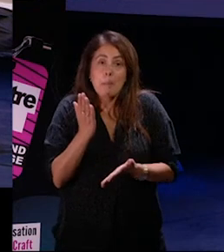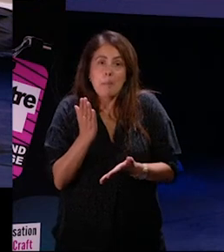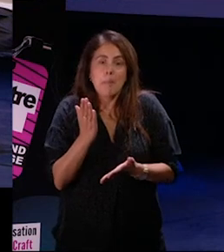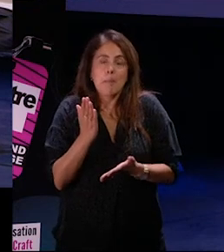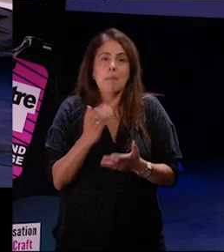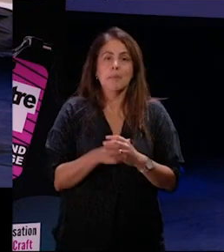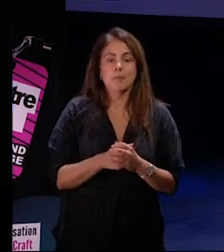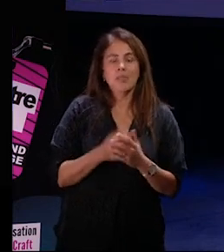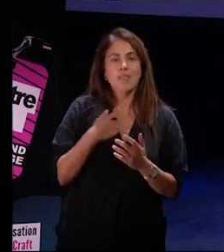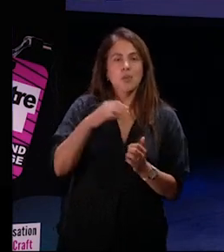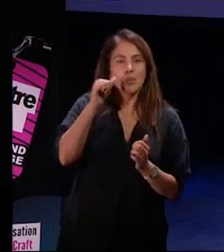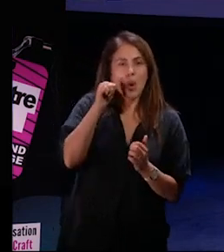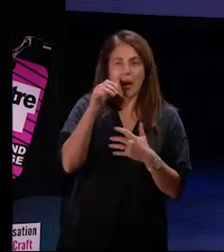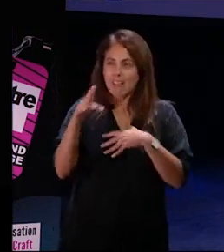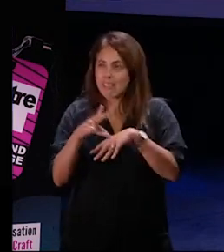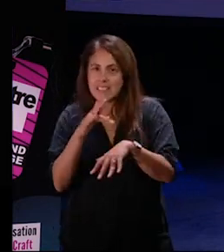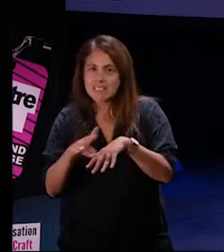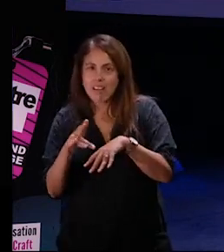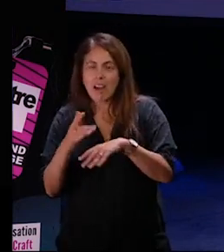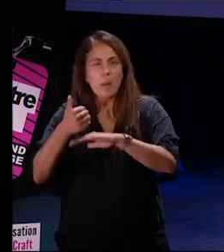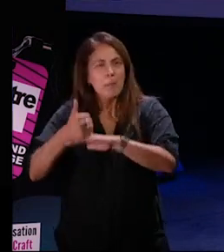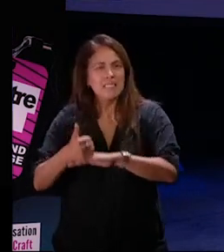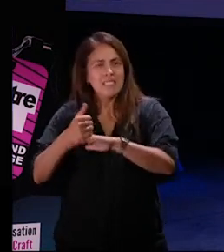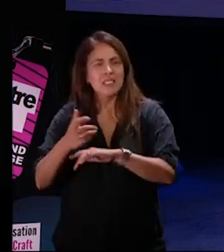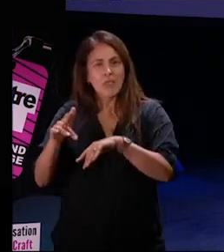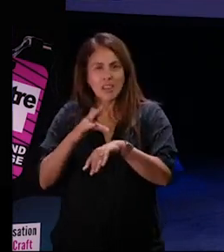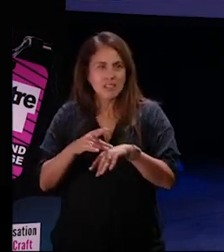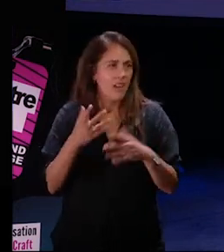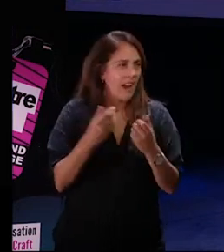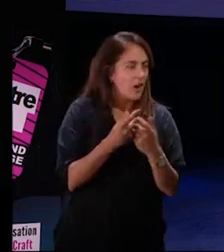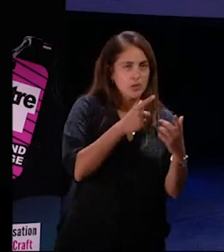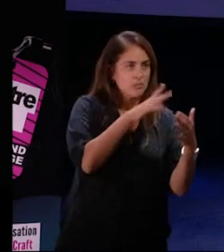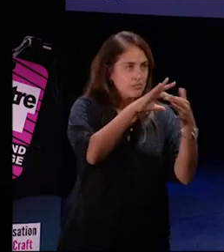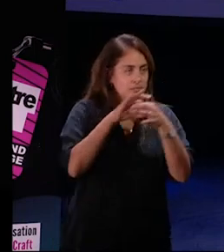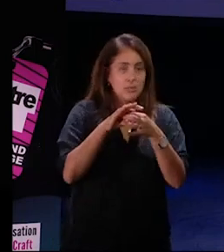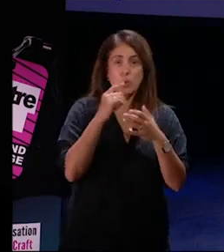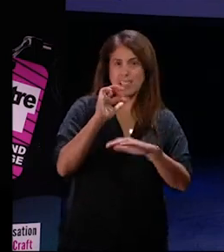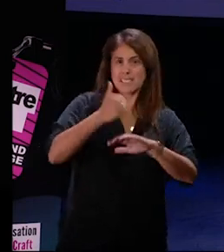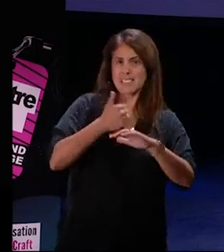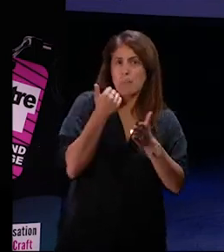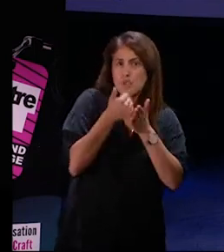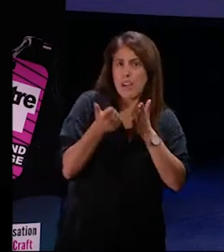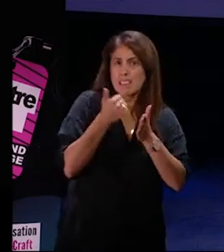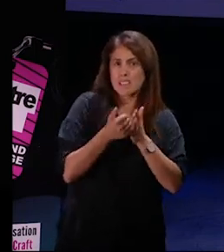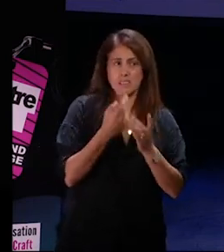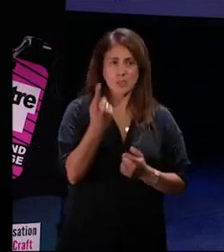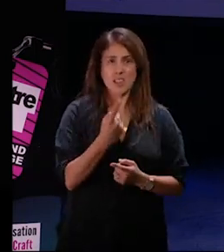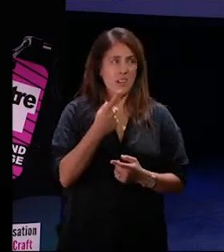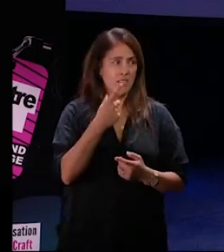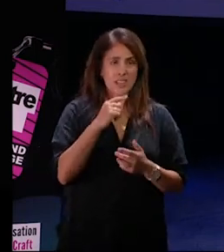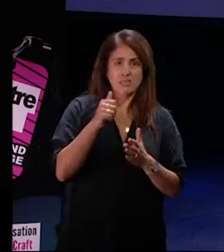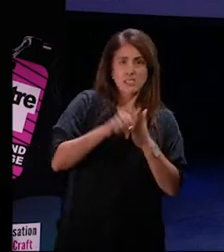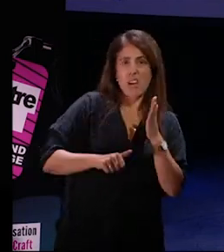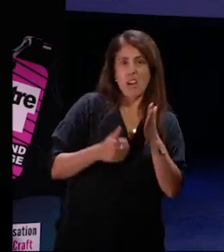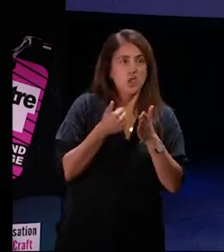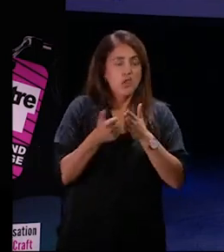know, especially if you know about theatre and you know the basics in theatre. Don't be afraid to set trends. You know, set the trend yourself. You know, how